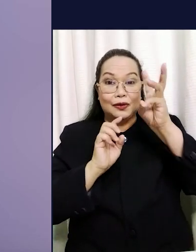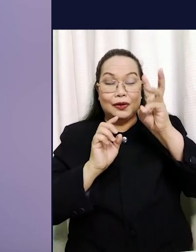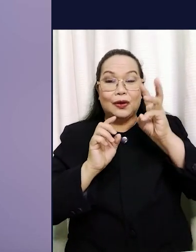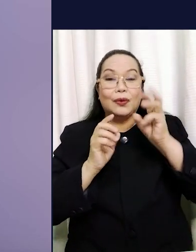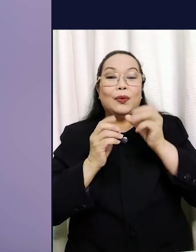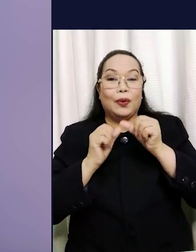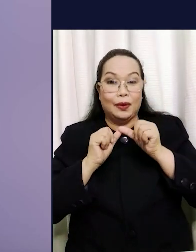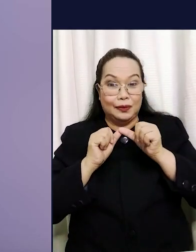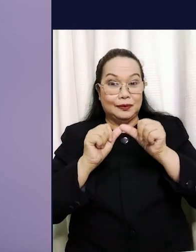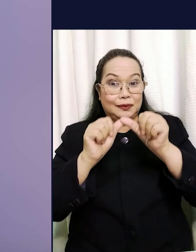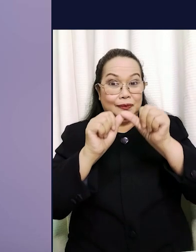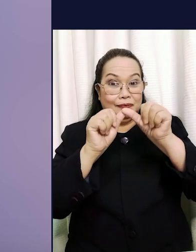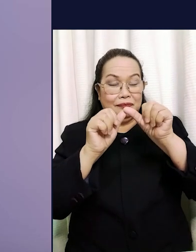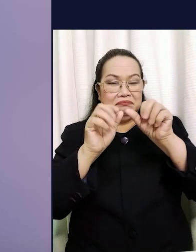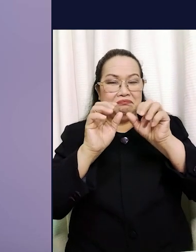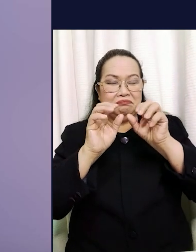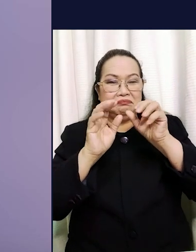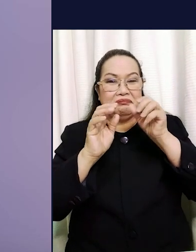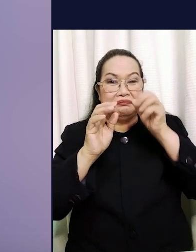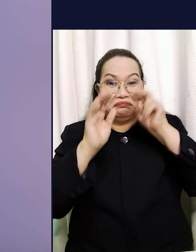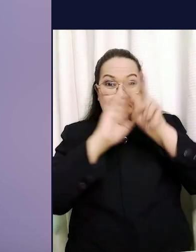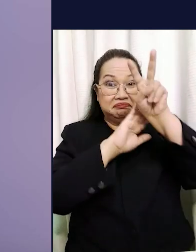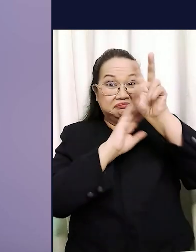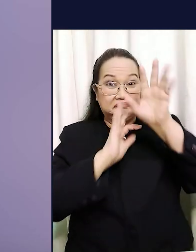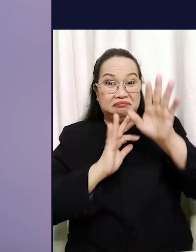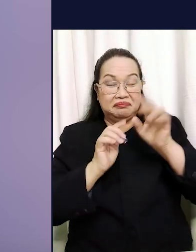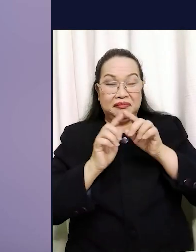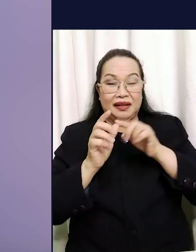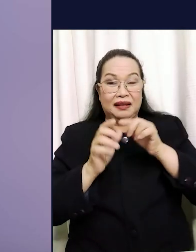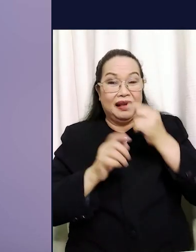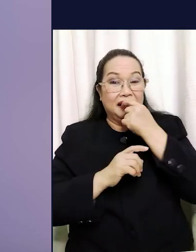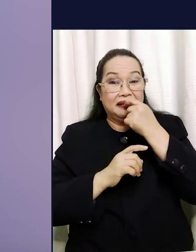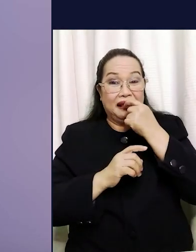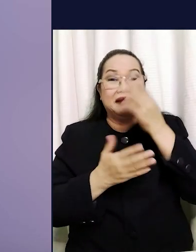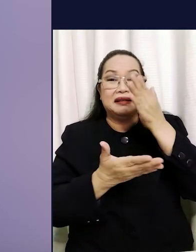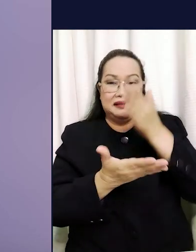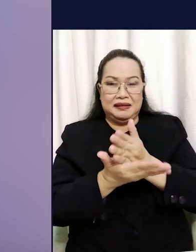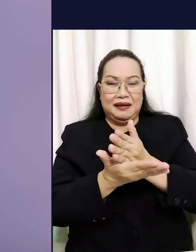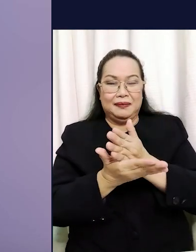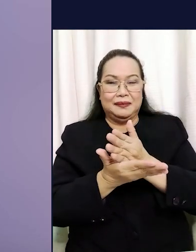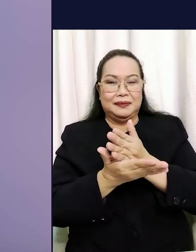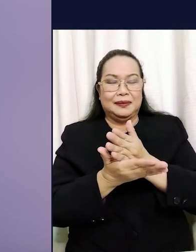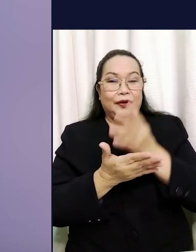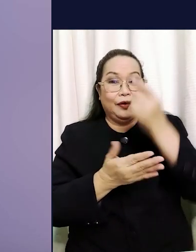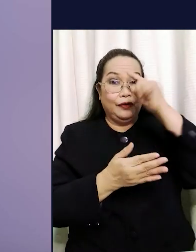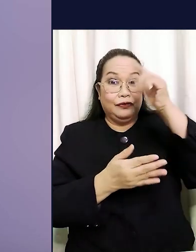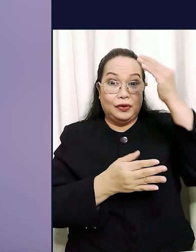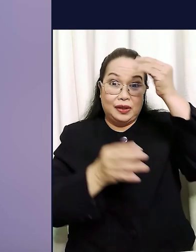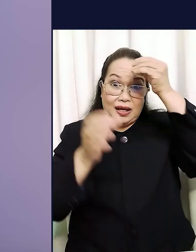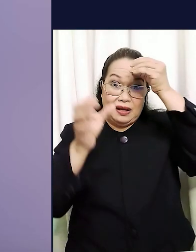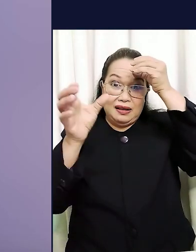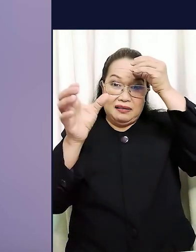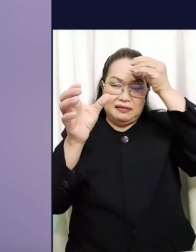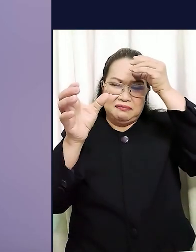tongues, they will cease. As for knowledge, they will pass away.